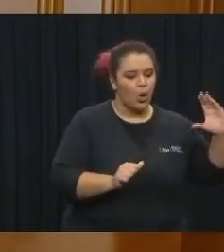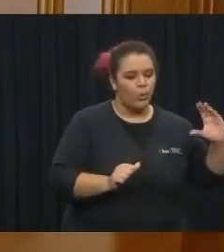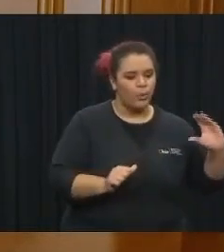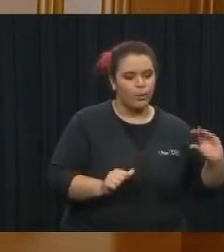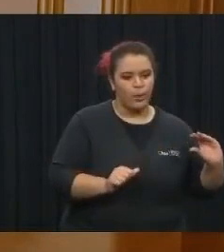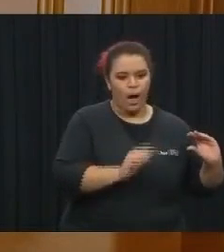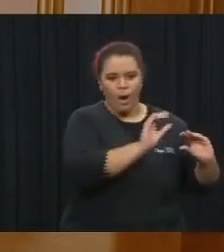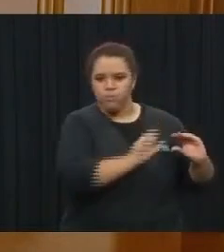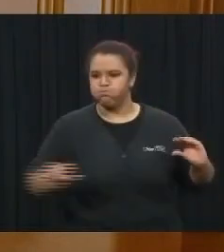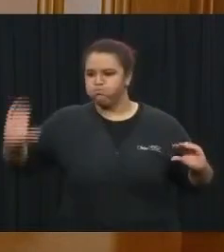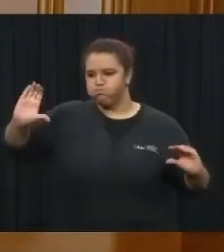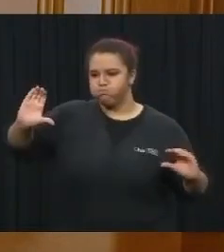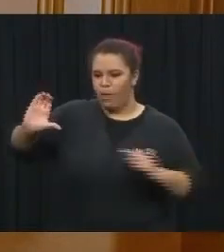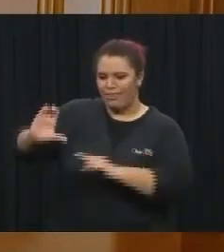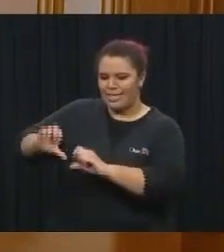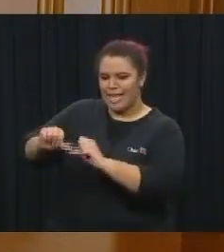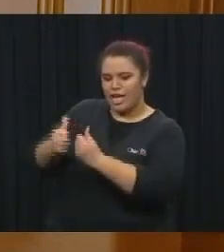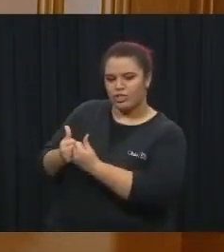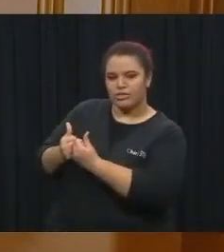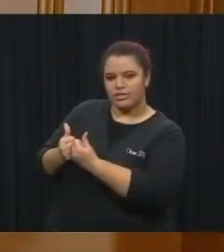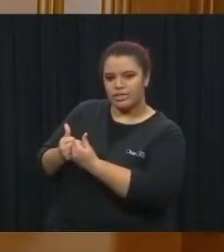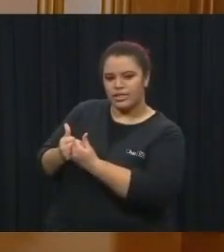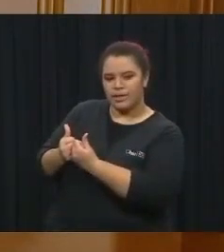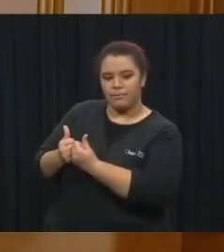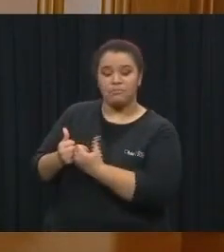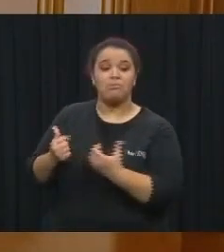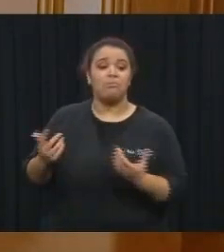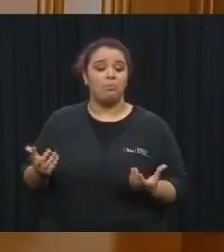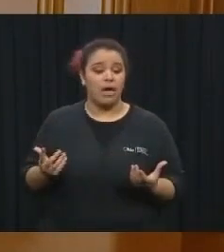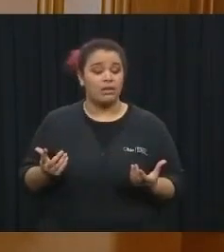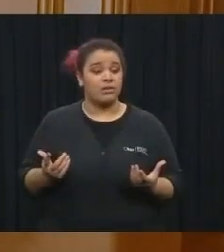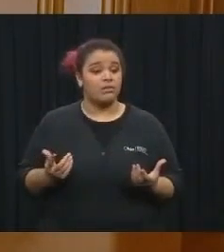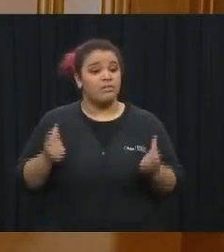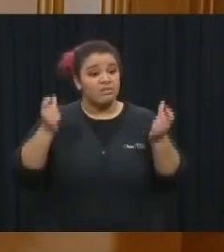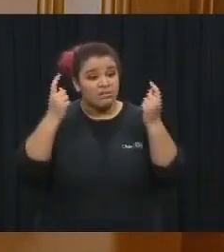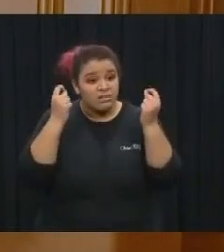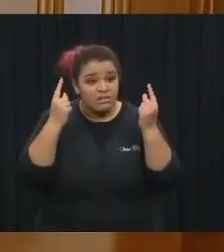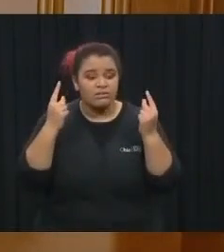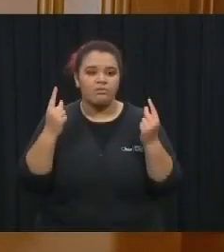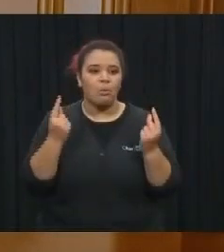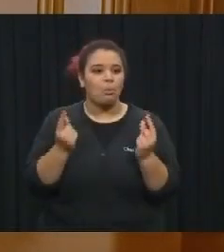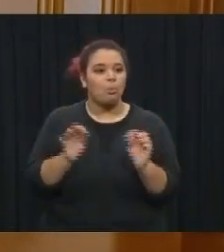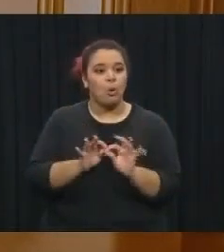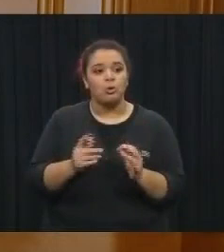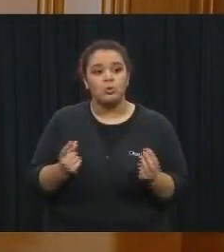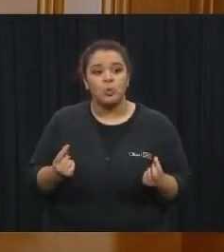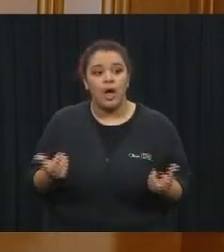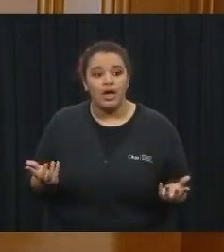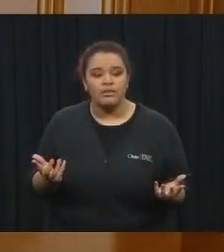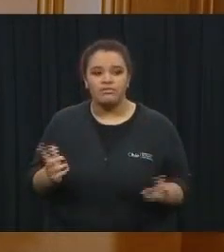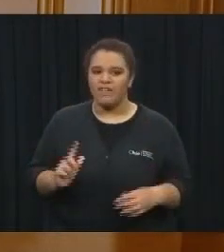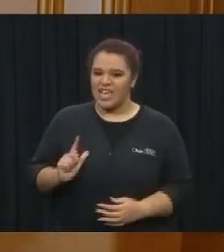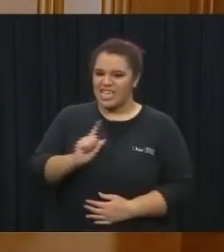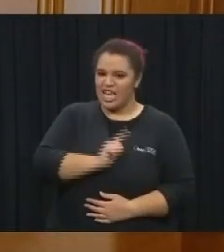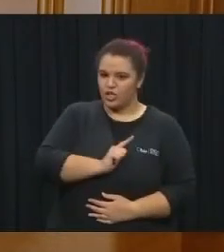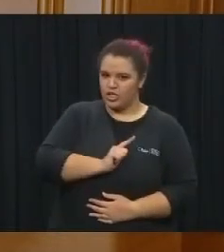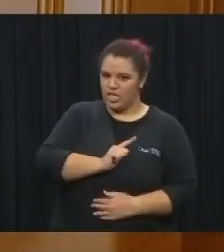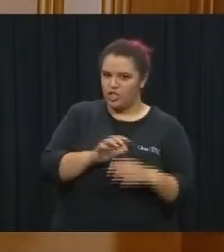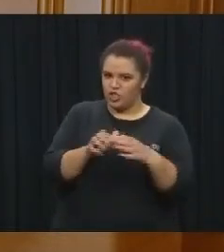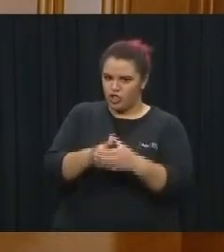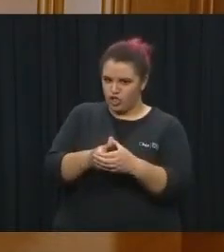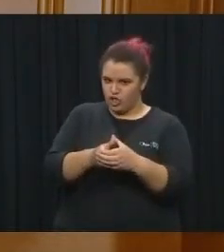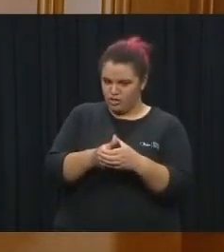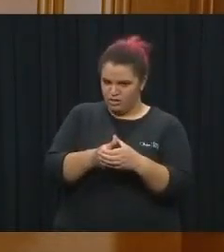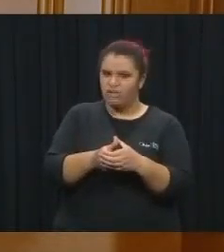are, this is something that, again, we need to look at the legislature, talk with the members of the legislature, leadership of both